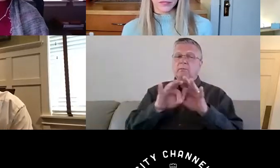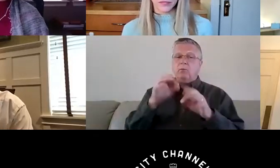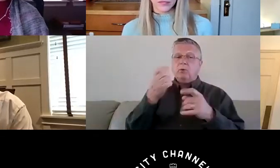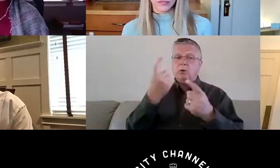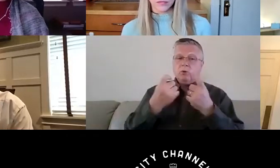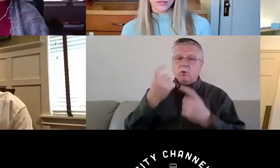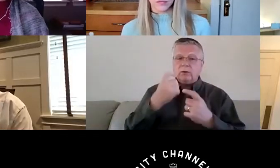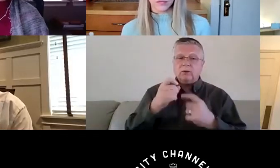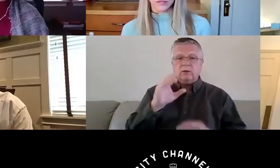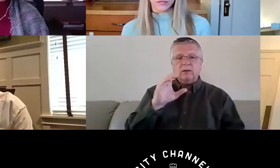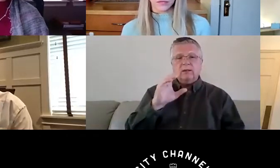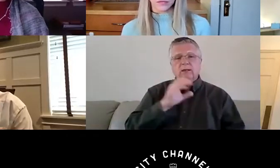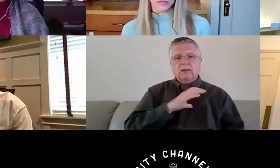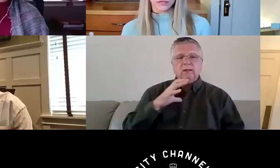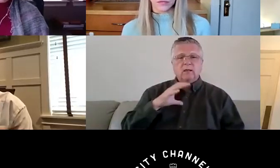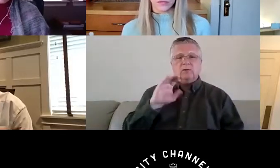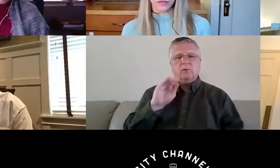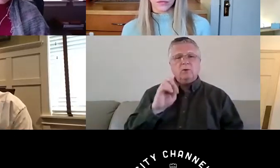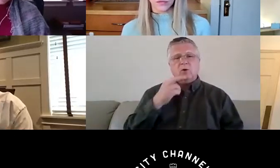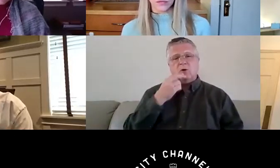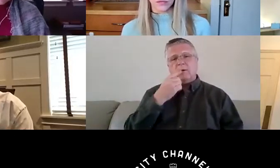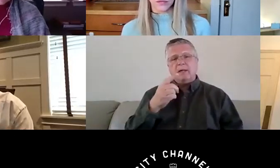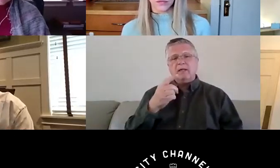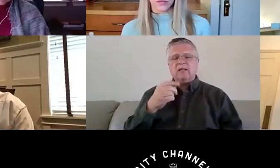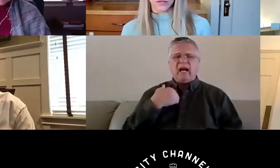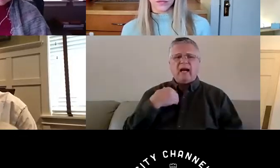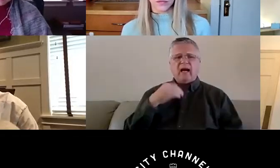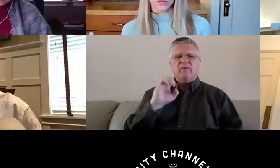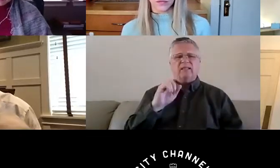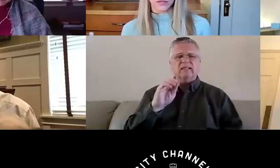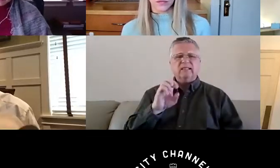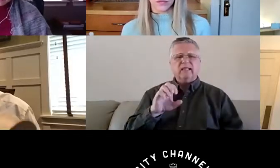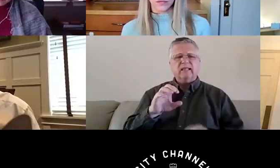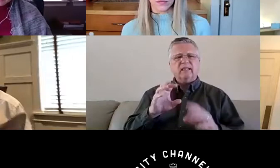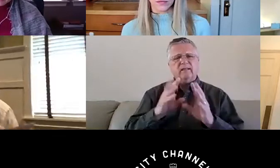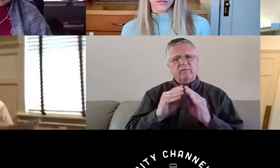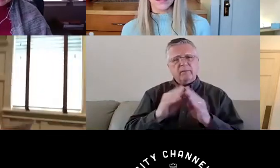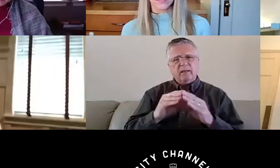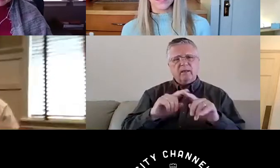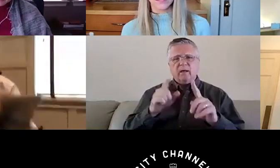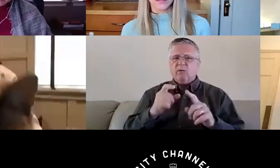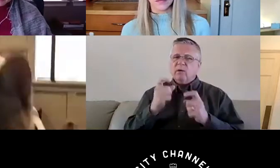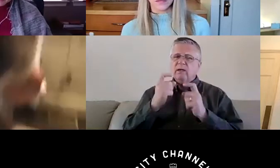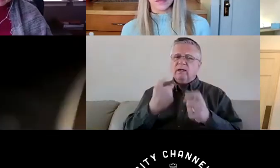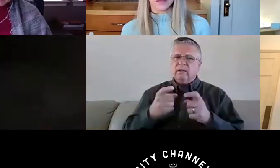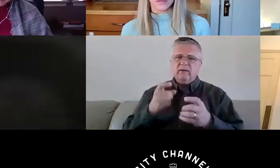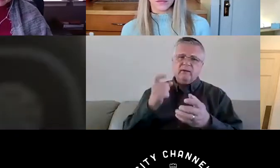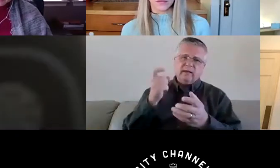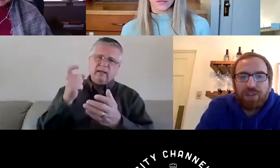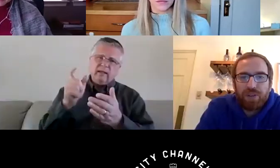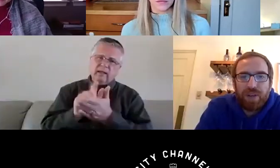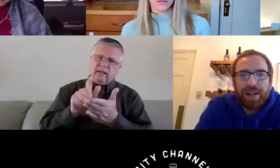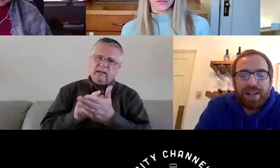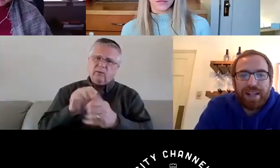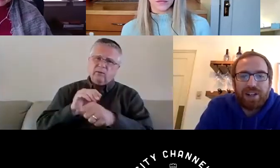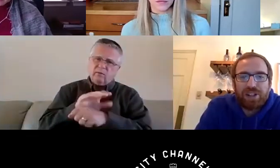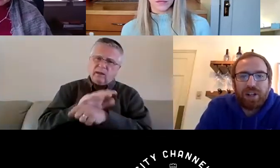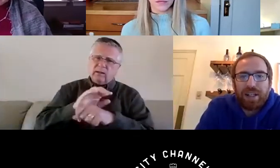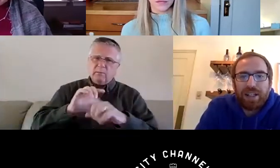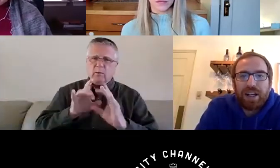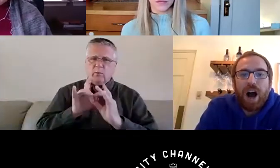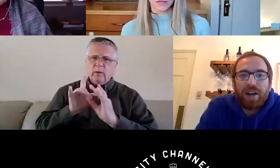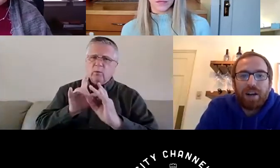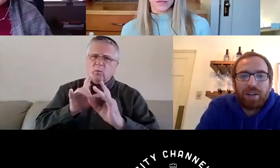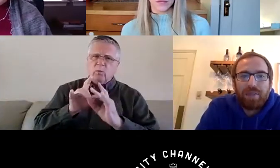O'Connor noted, to ask Law Department executive session. I wouldn't want to give you any legal assurance, but I can tell you we worked with law to very